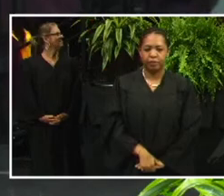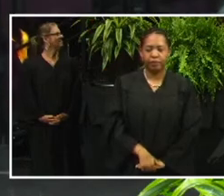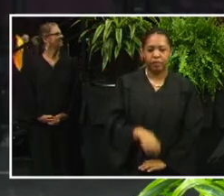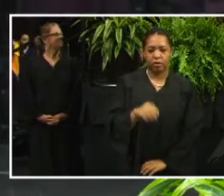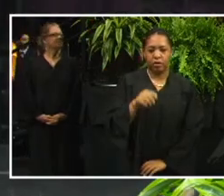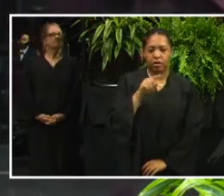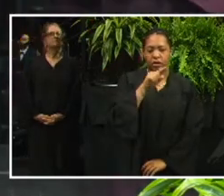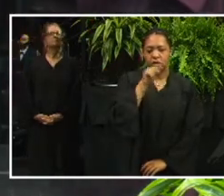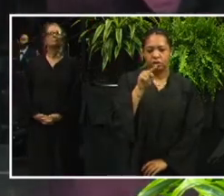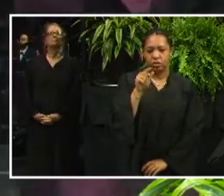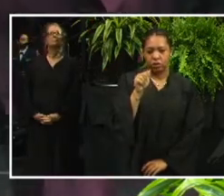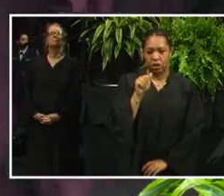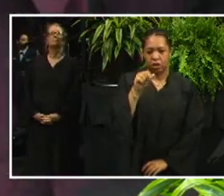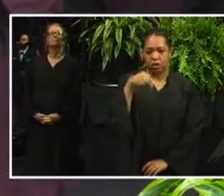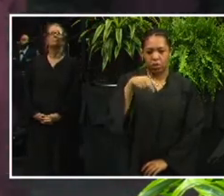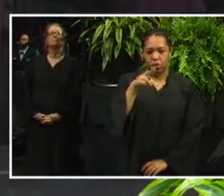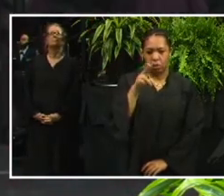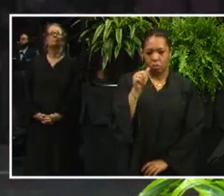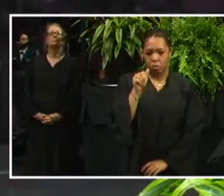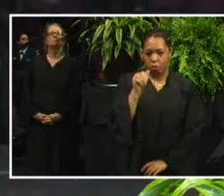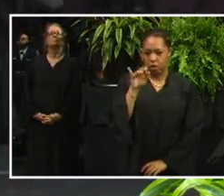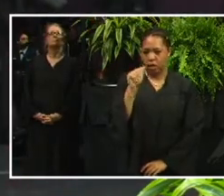Sequoia Vasquez.